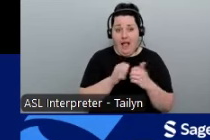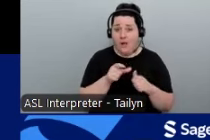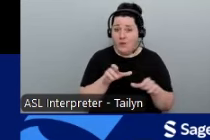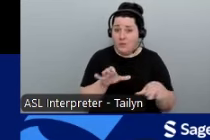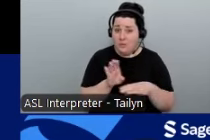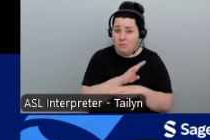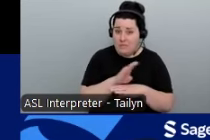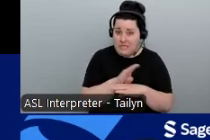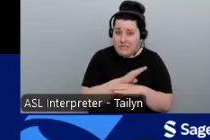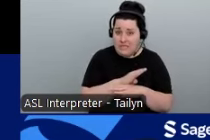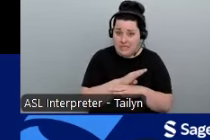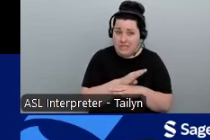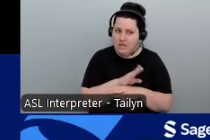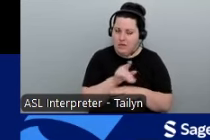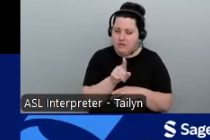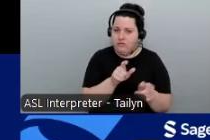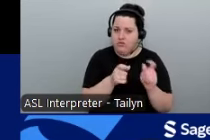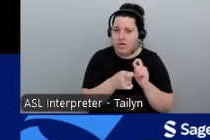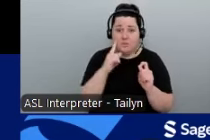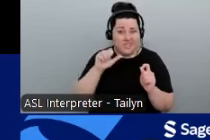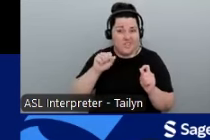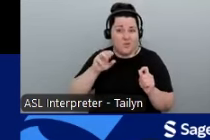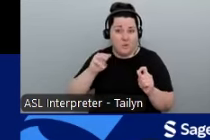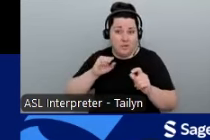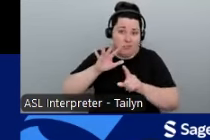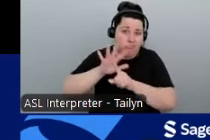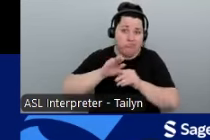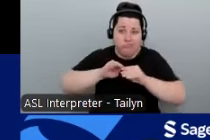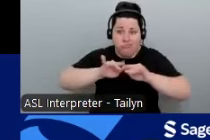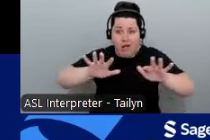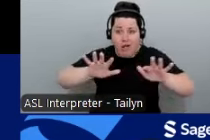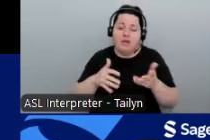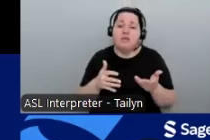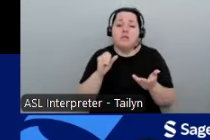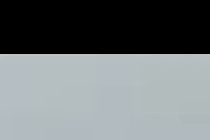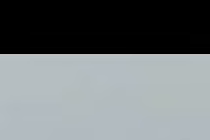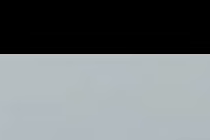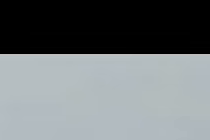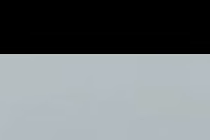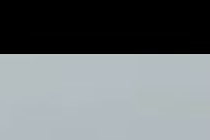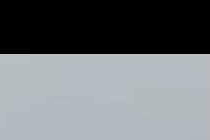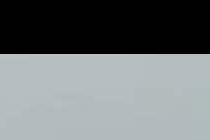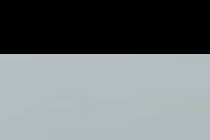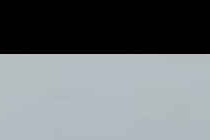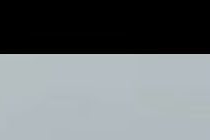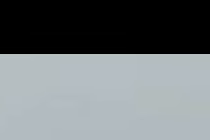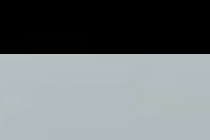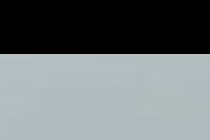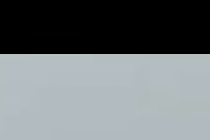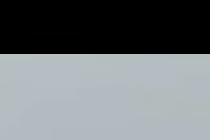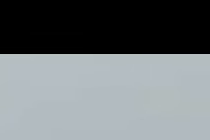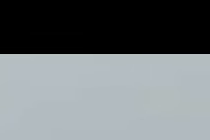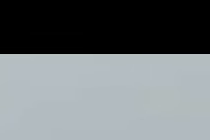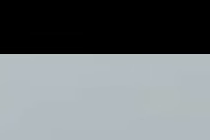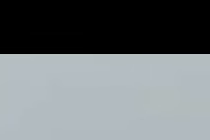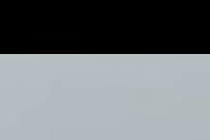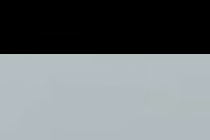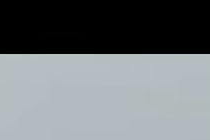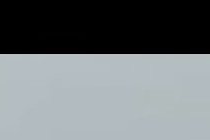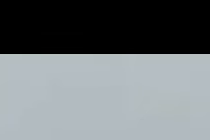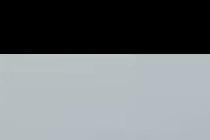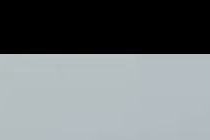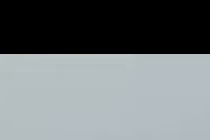with the proliferation of social media. Depending on the type of institution that you're going into, if it's more of a research 1 institution